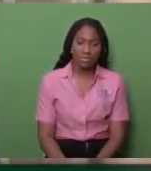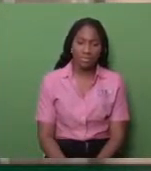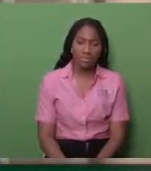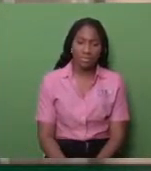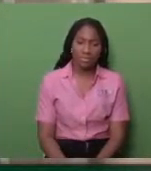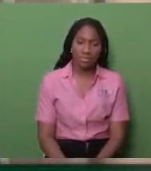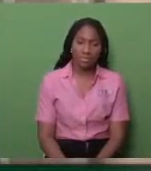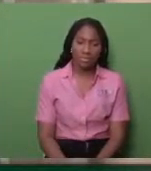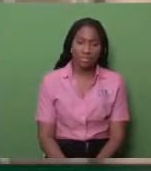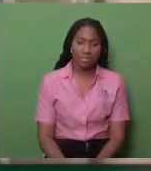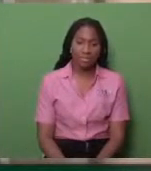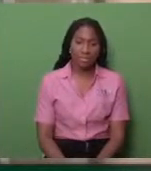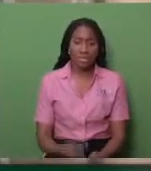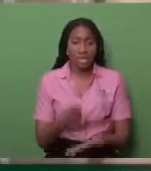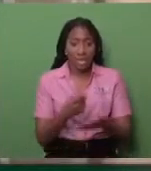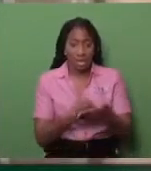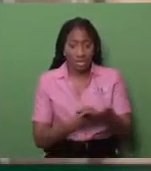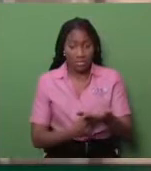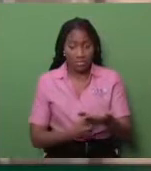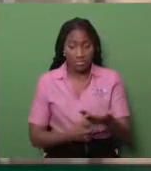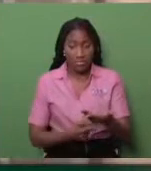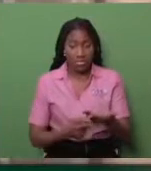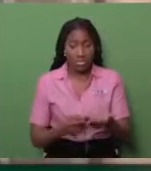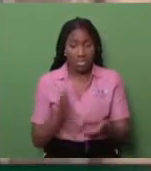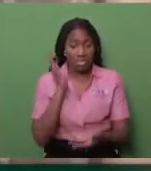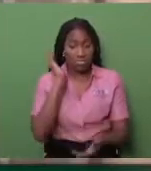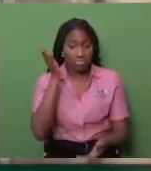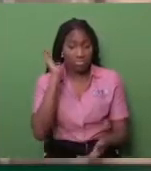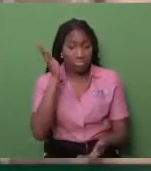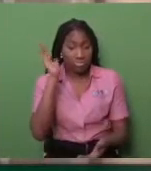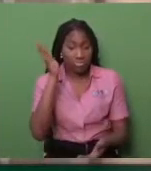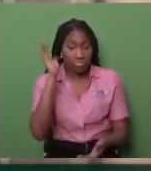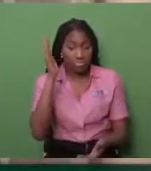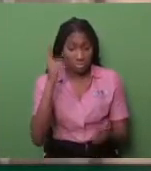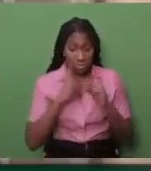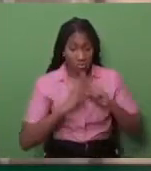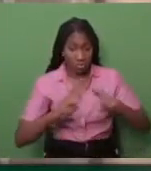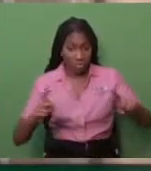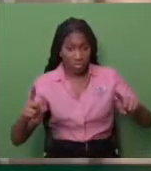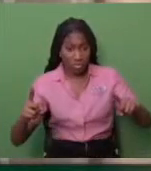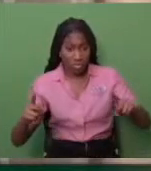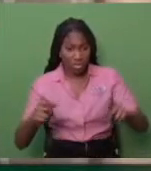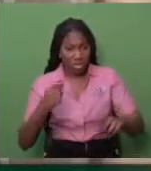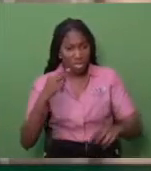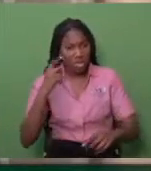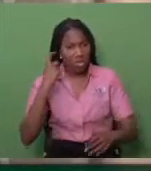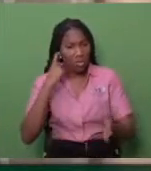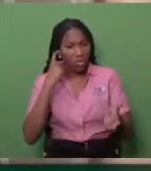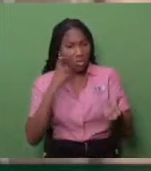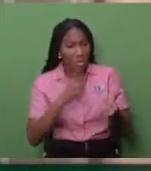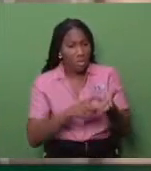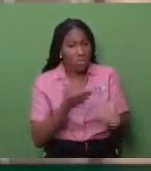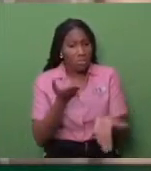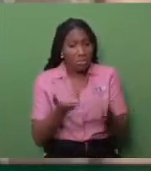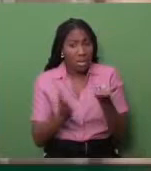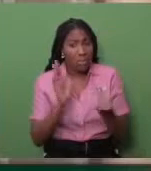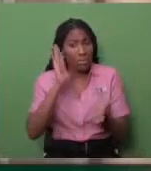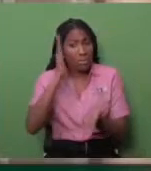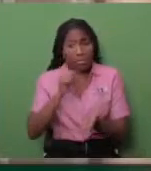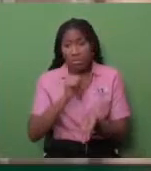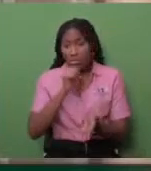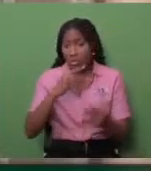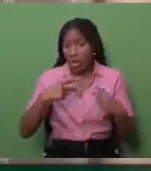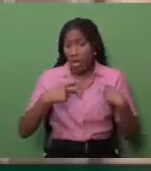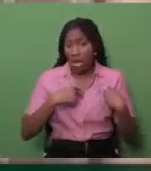Based on what is reported in the media, madam, we may very well find ourselves without a Commissioner of Police or even an